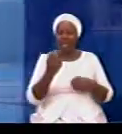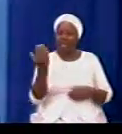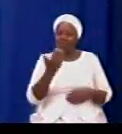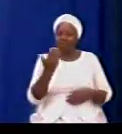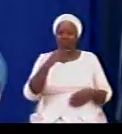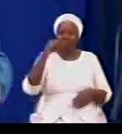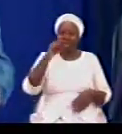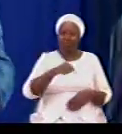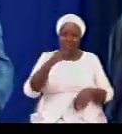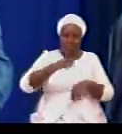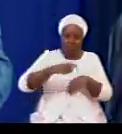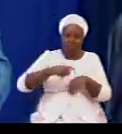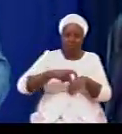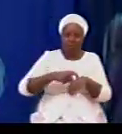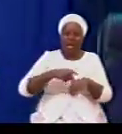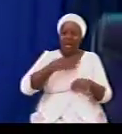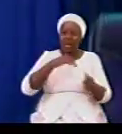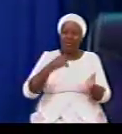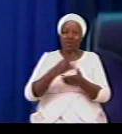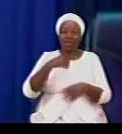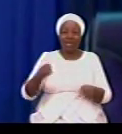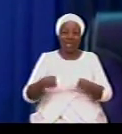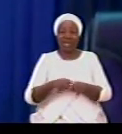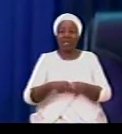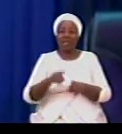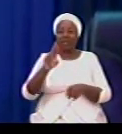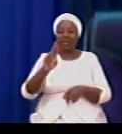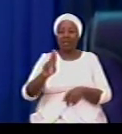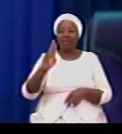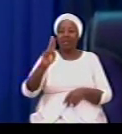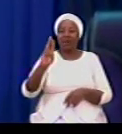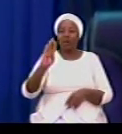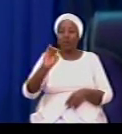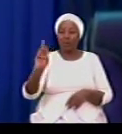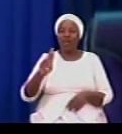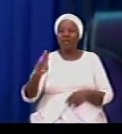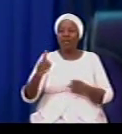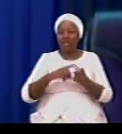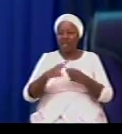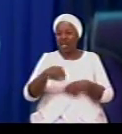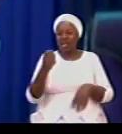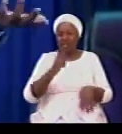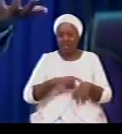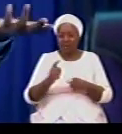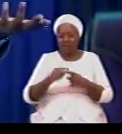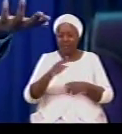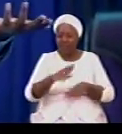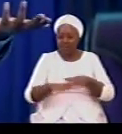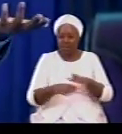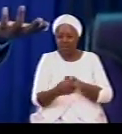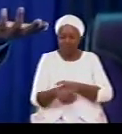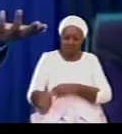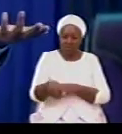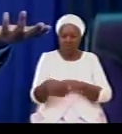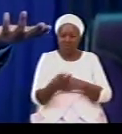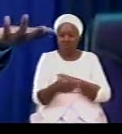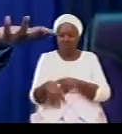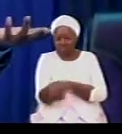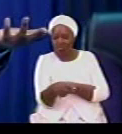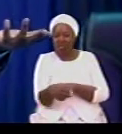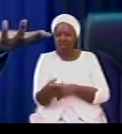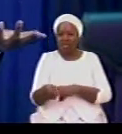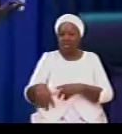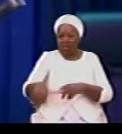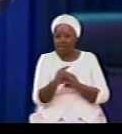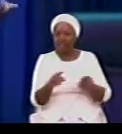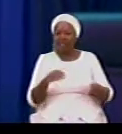will wind the boneless leg around wood, because it was just like that.